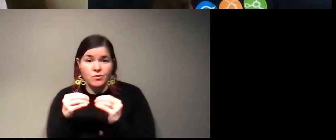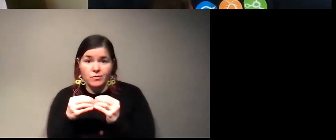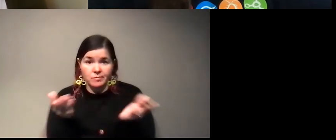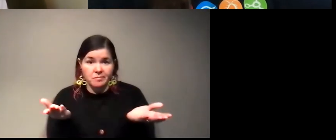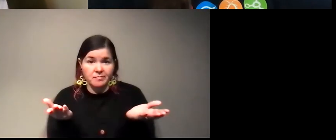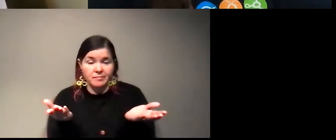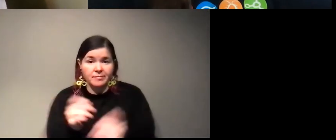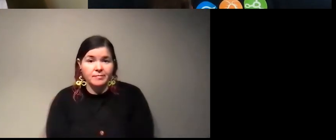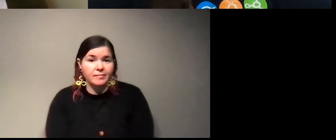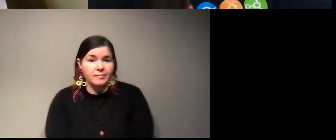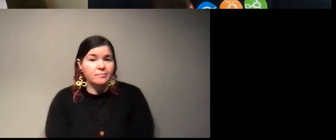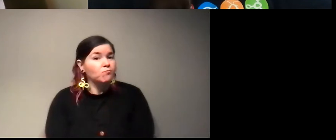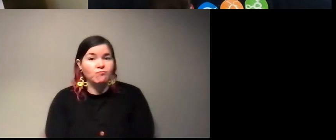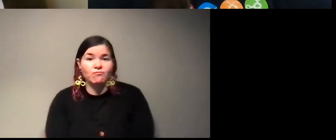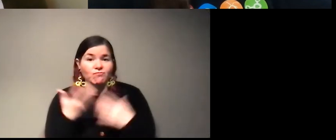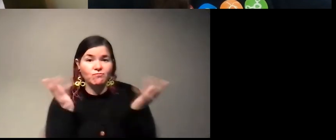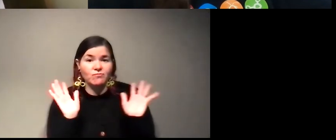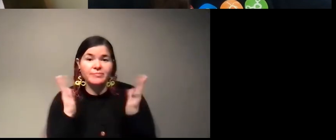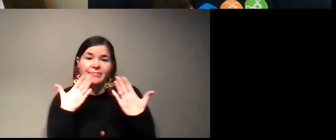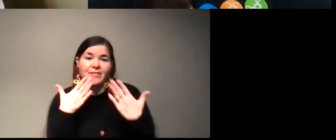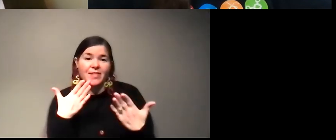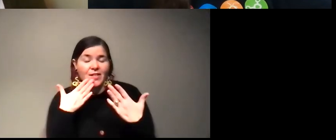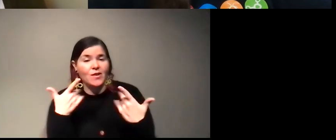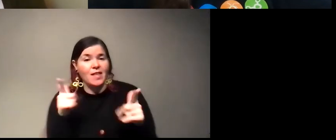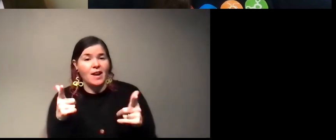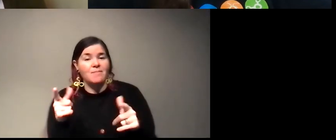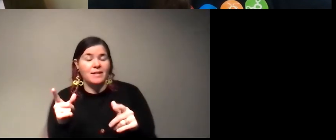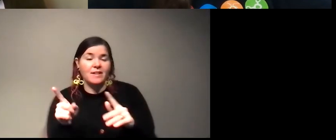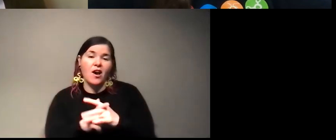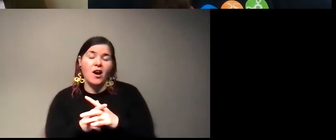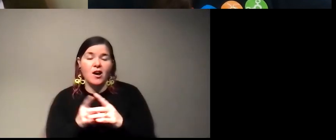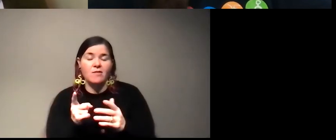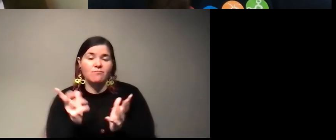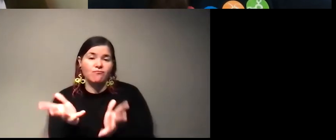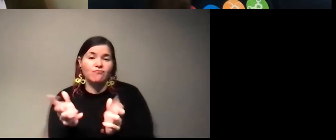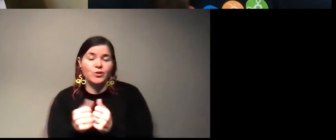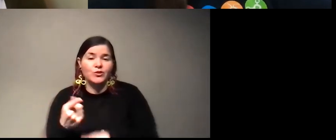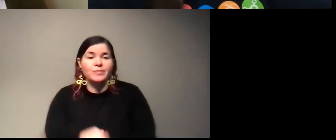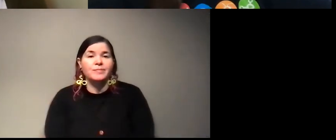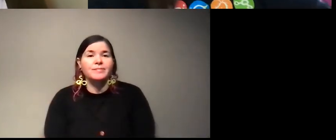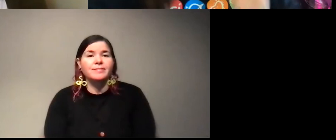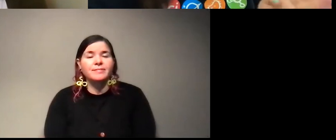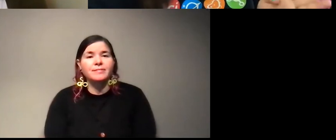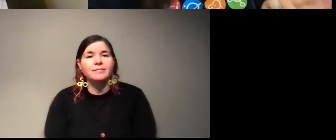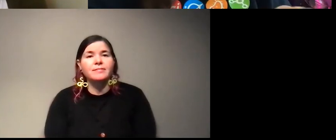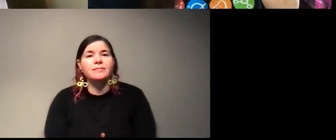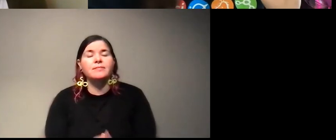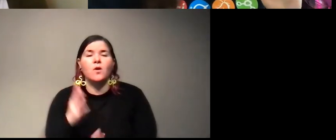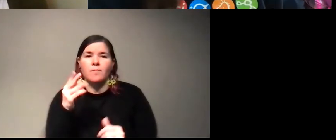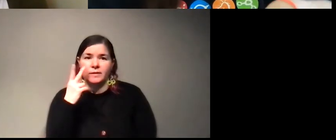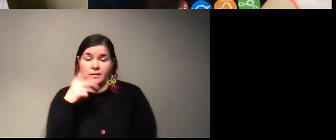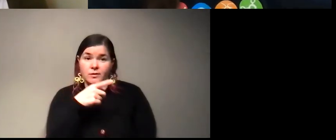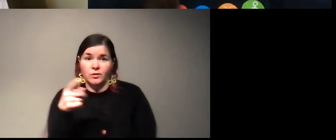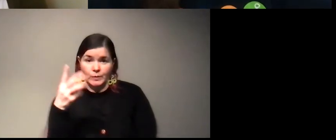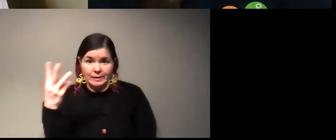No, don't have anything. Just thank you all for letting me come talk to you and answer your questions. Awesome. Thank you. We hope to see you all